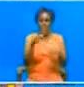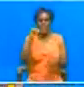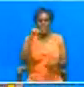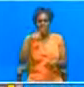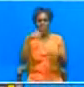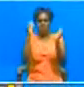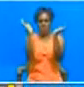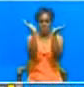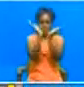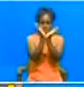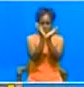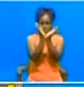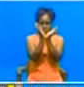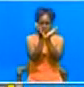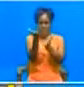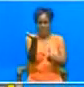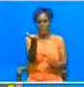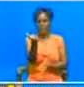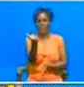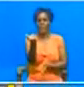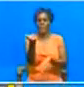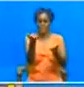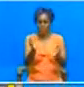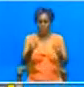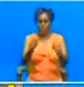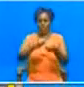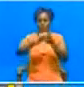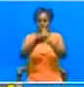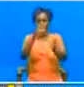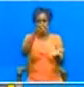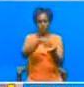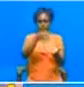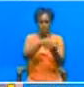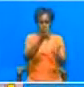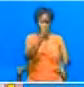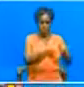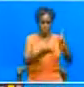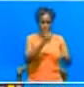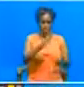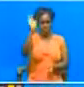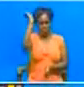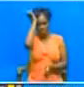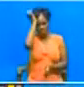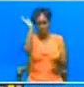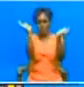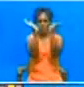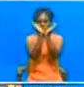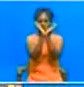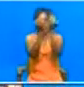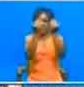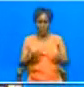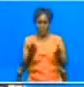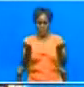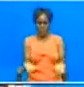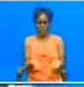newly laid tartan track at the Kipchoge Keino Stadium is set to revolutionize athletics in the county. The Kipchoge Keino Stadium still needs an